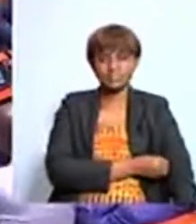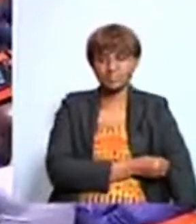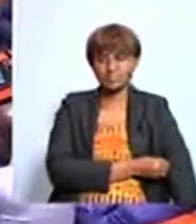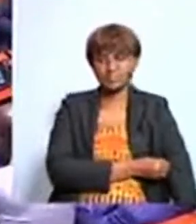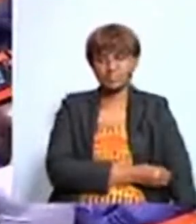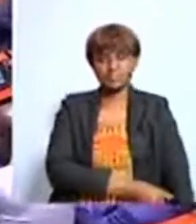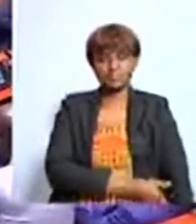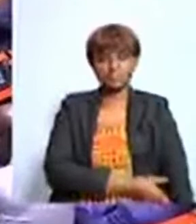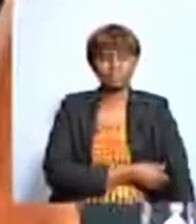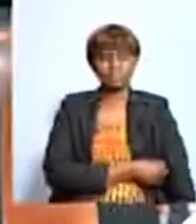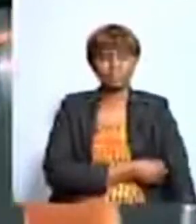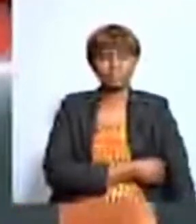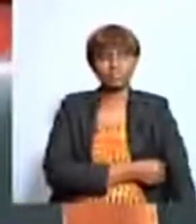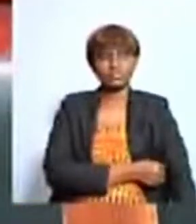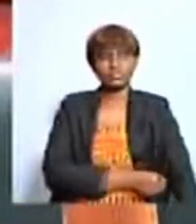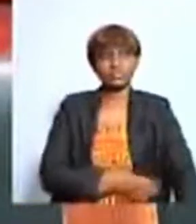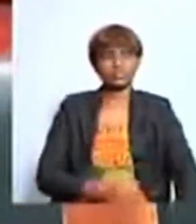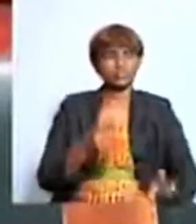On what, Honourable Member?